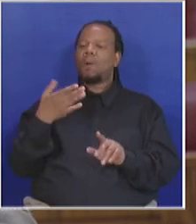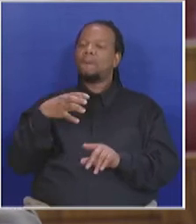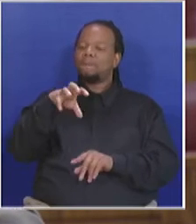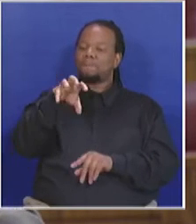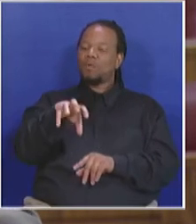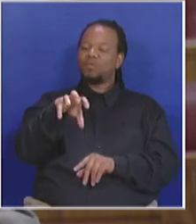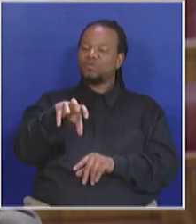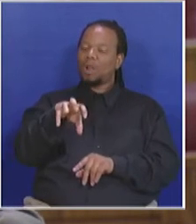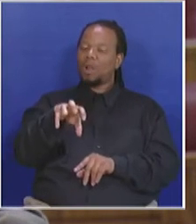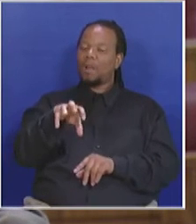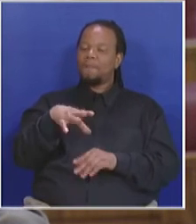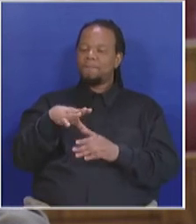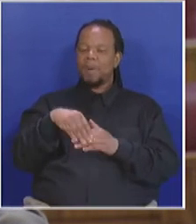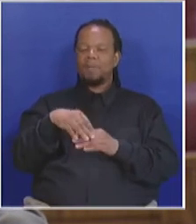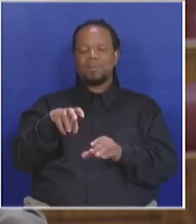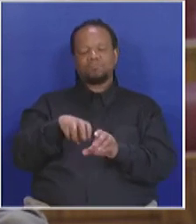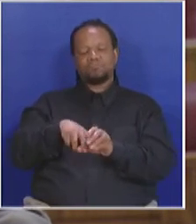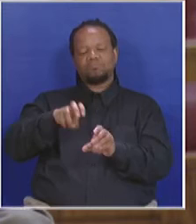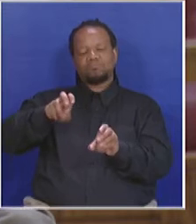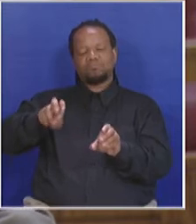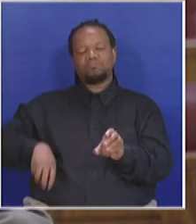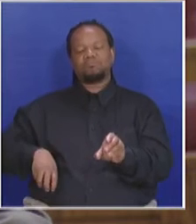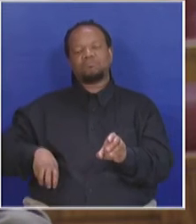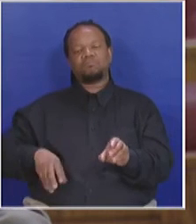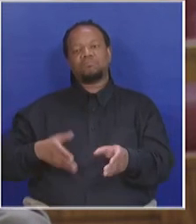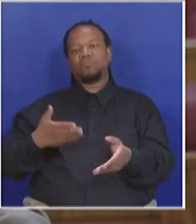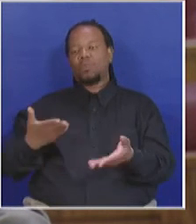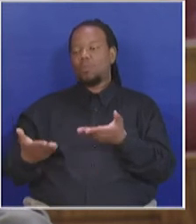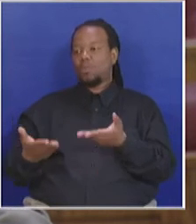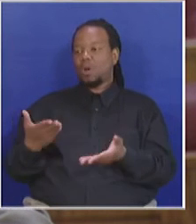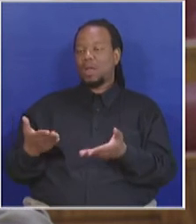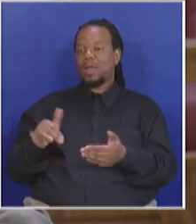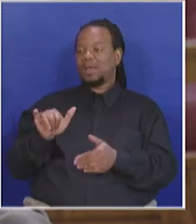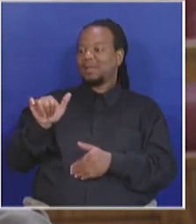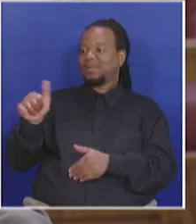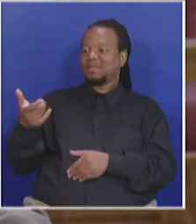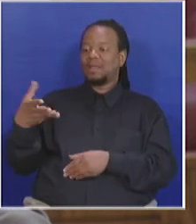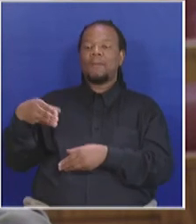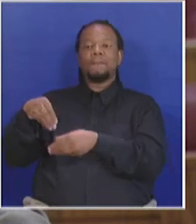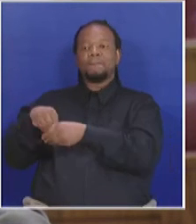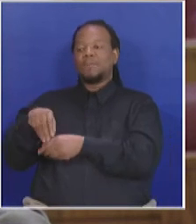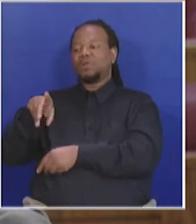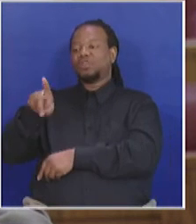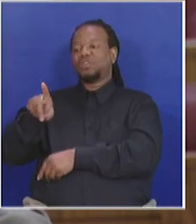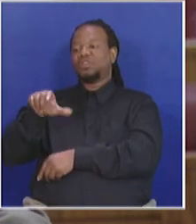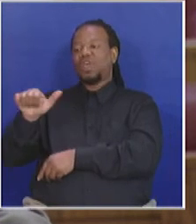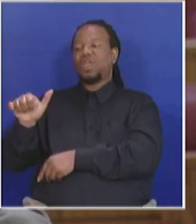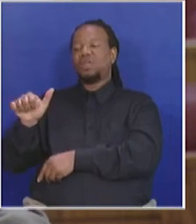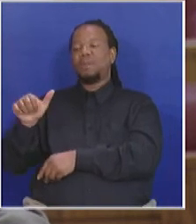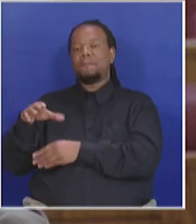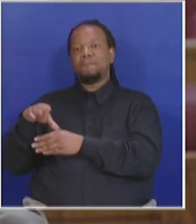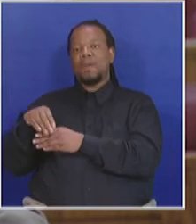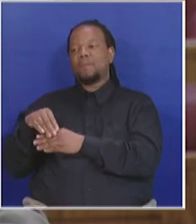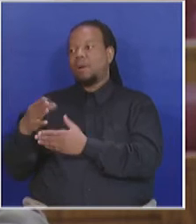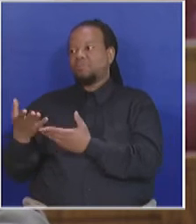some comfortable life than to stay in a party where black people have a slim chance of making it into the